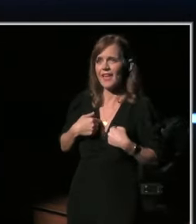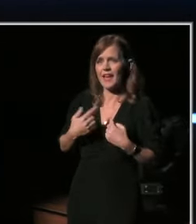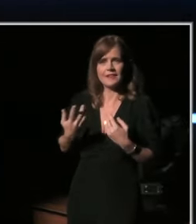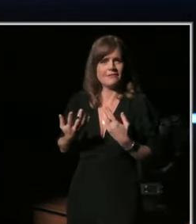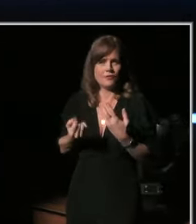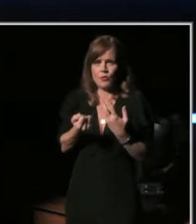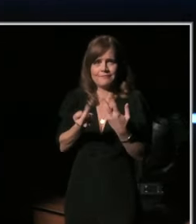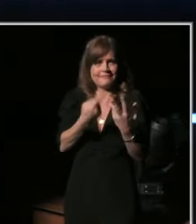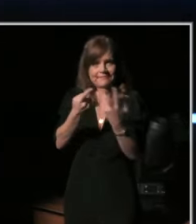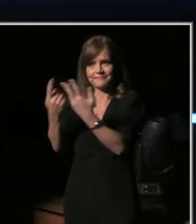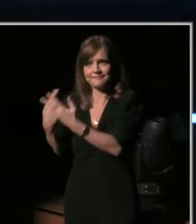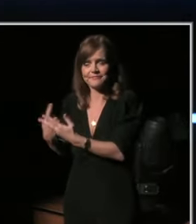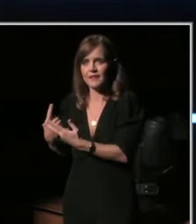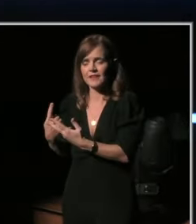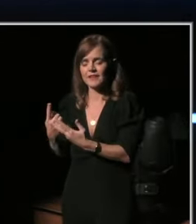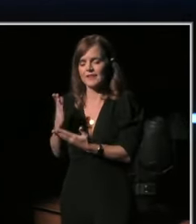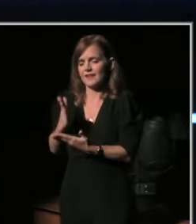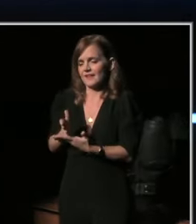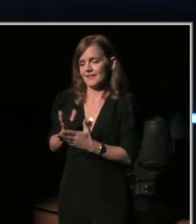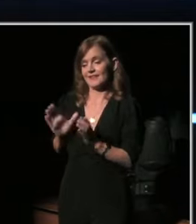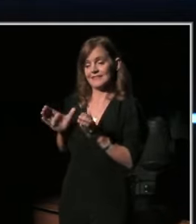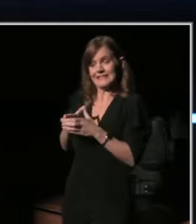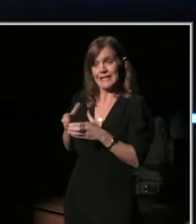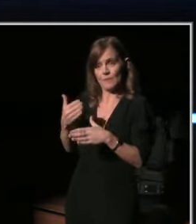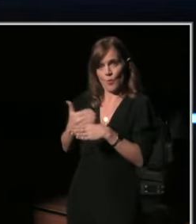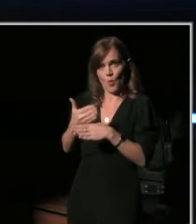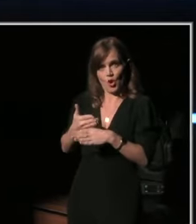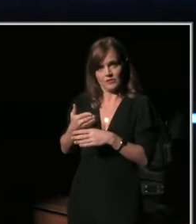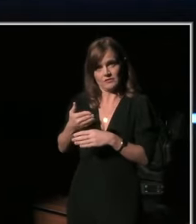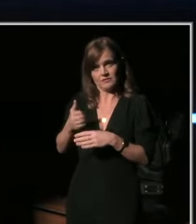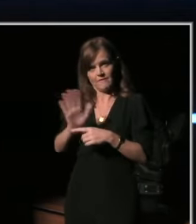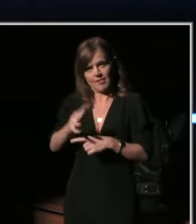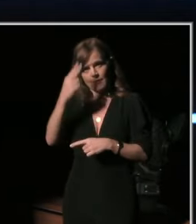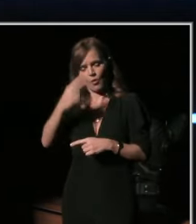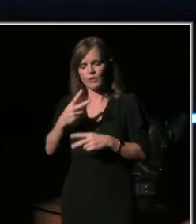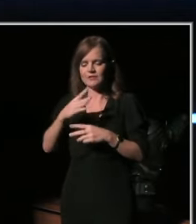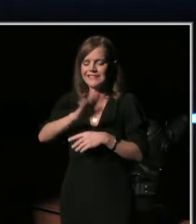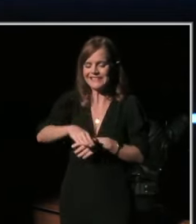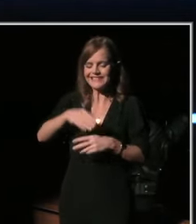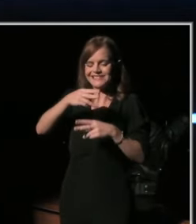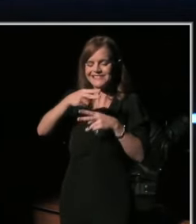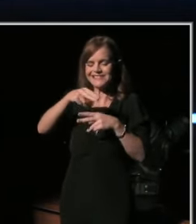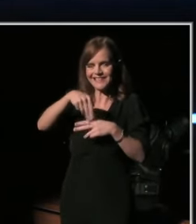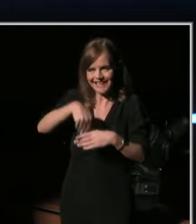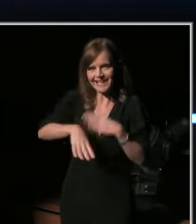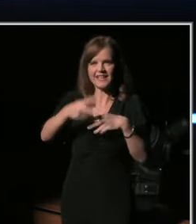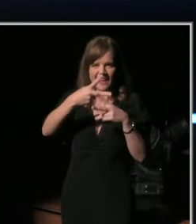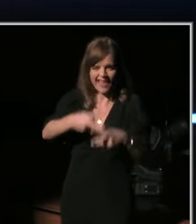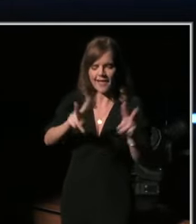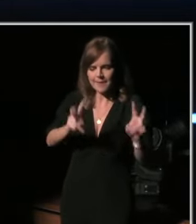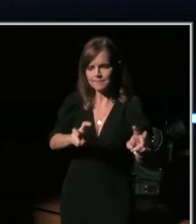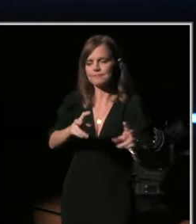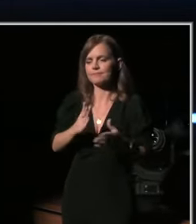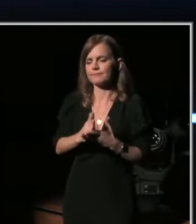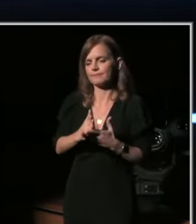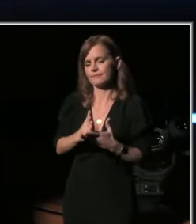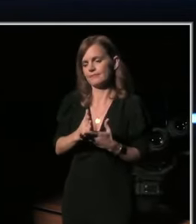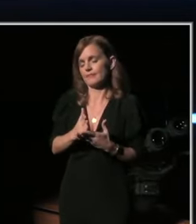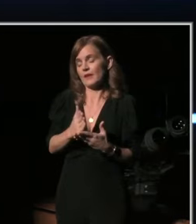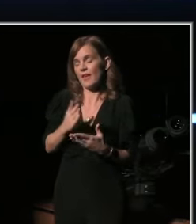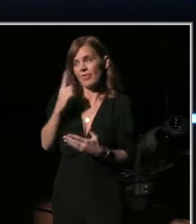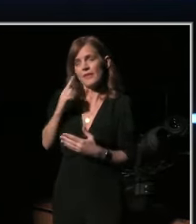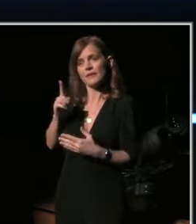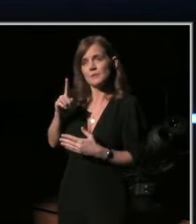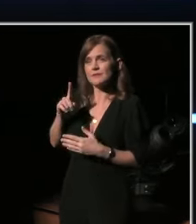others. In fact, the team that worked together on that film, Kids in Care, are currently making what was perhaps Roger's final